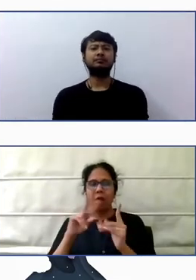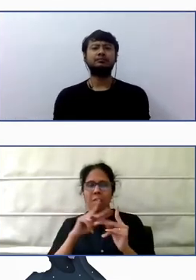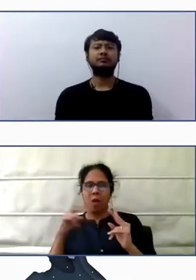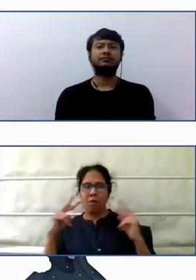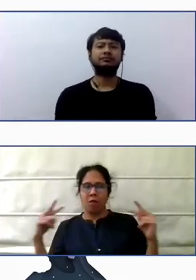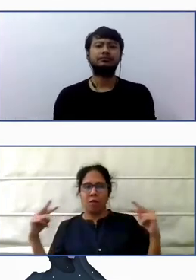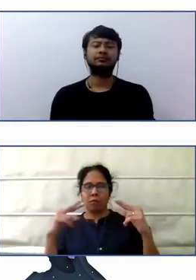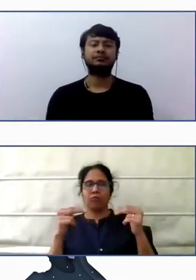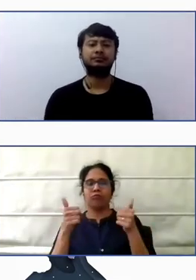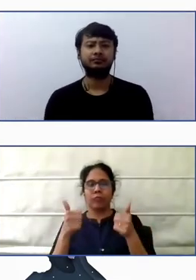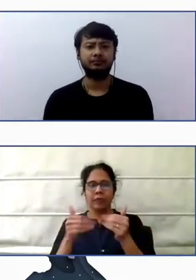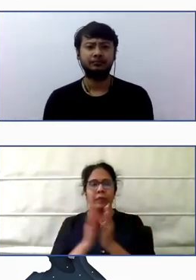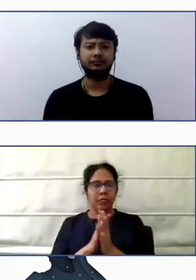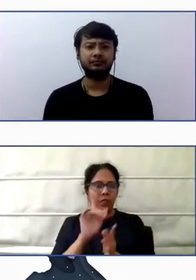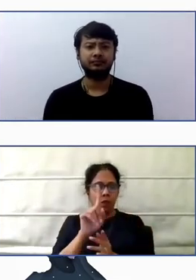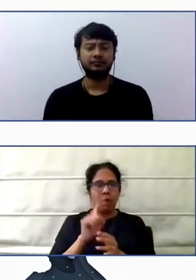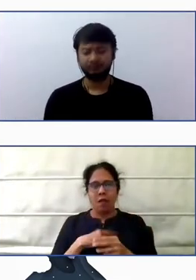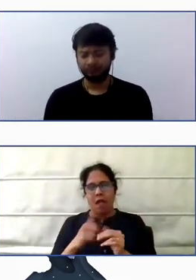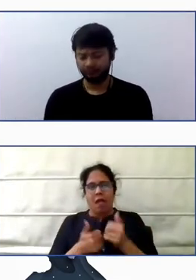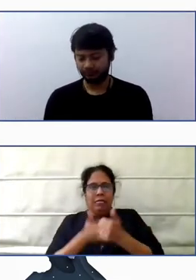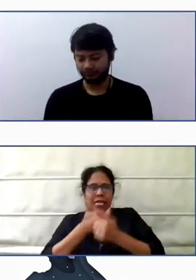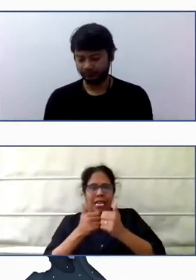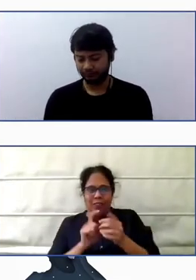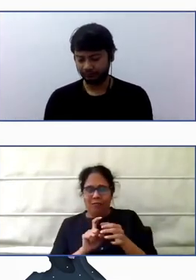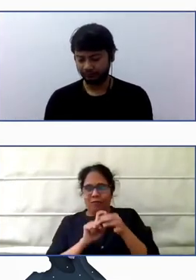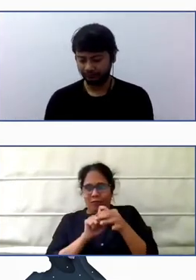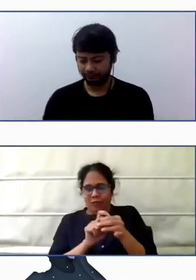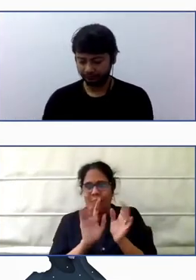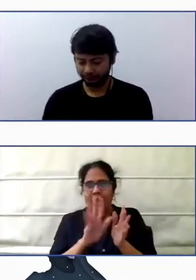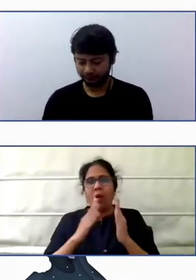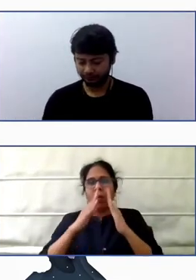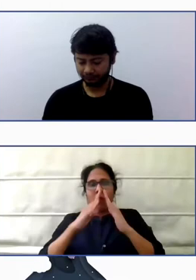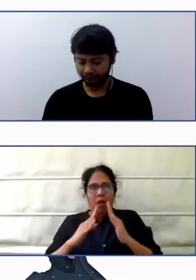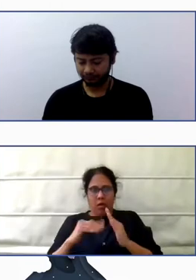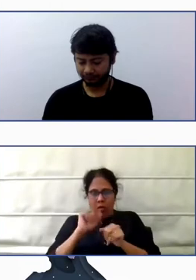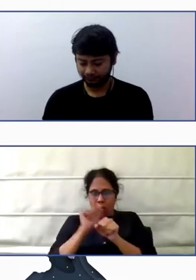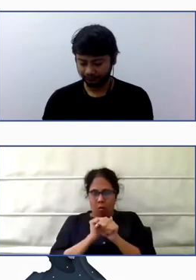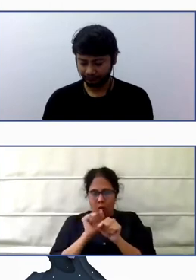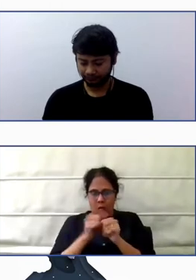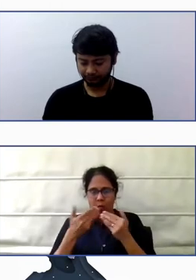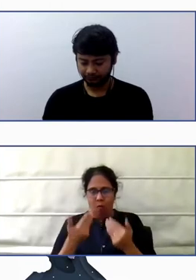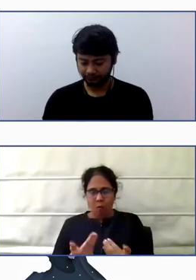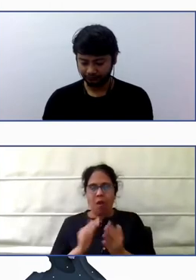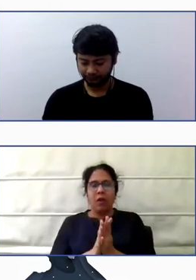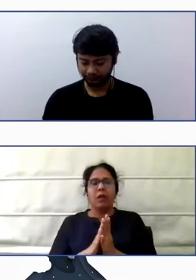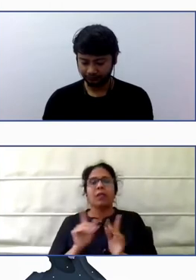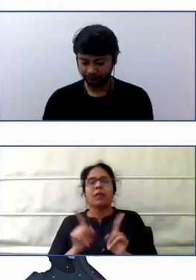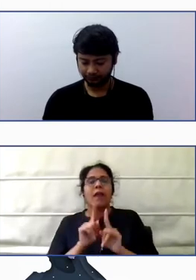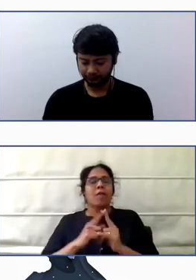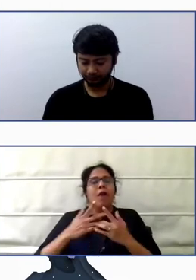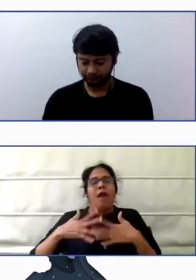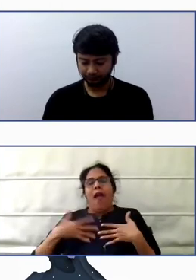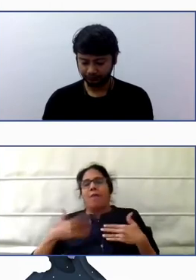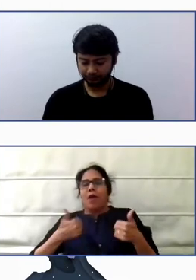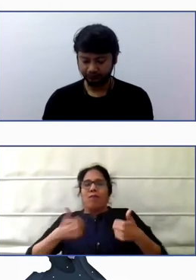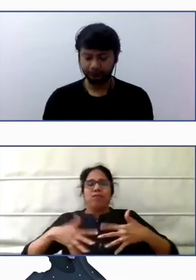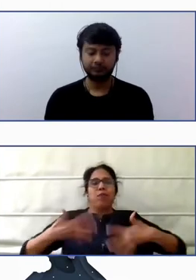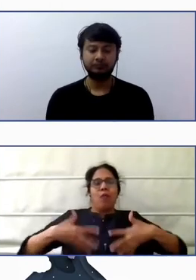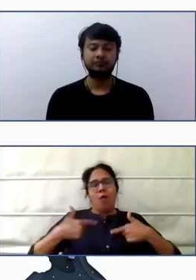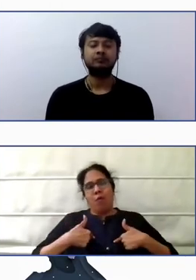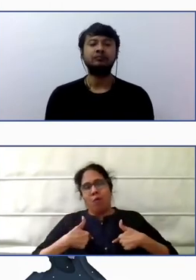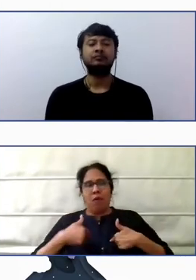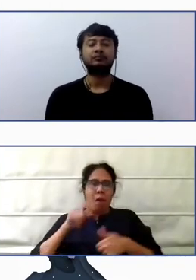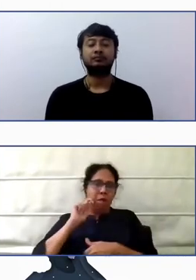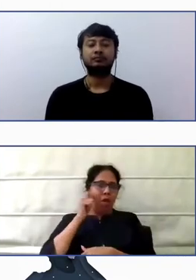also challenge, I'll put another challenge. See, again, work from home is a luxury for men. What happens to the lot of blacksmith blowers or